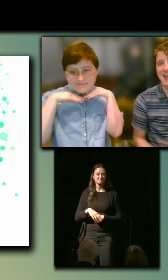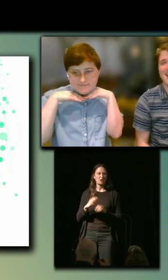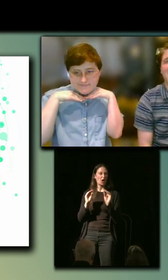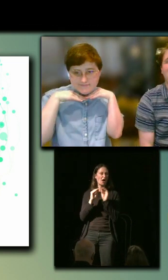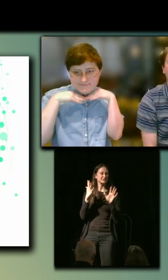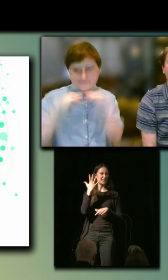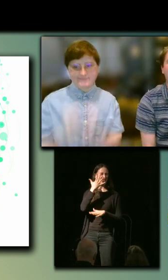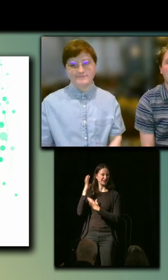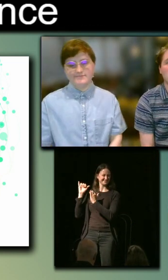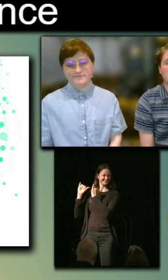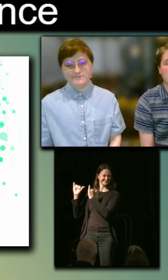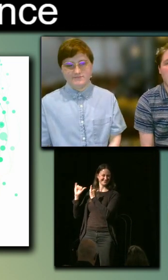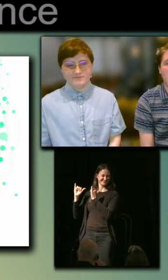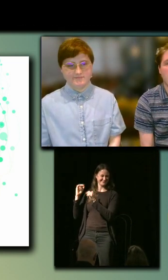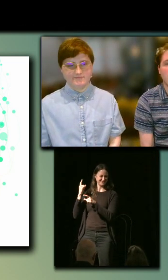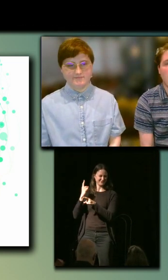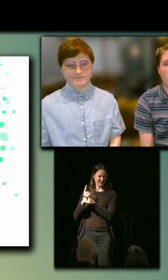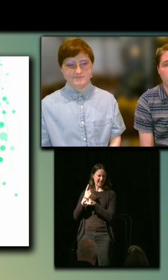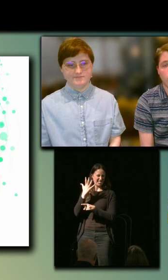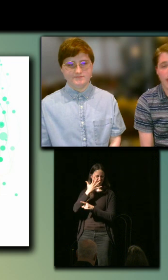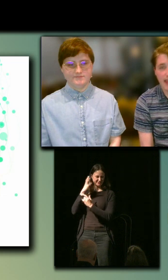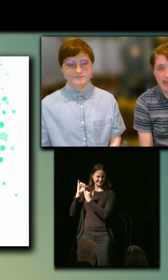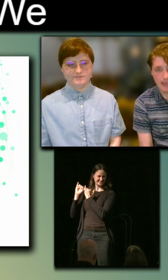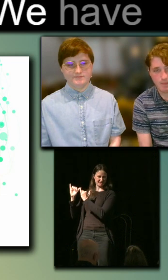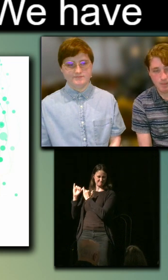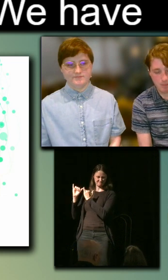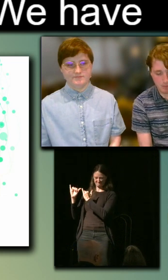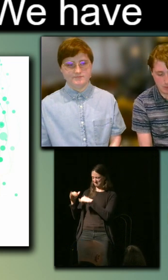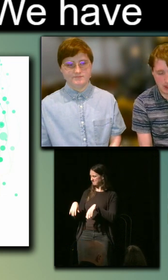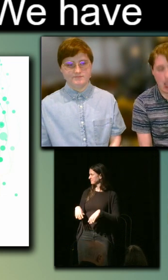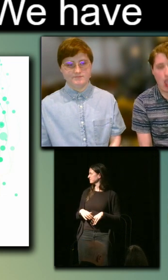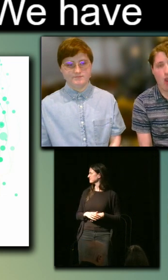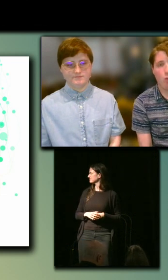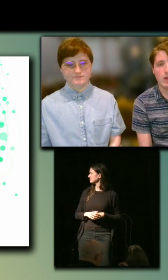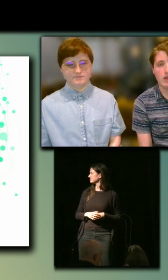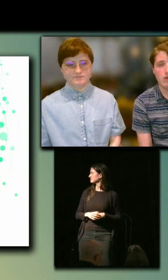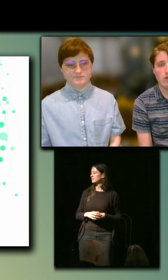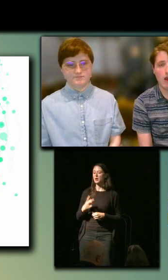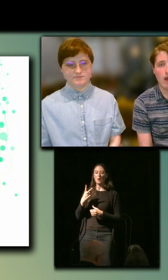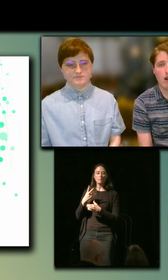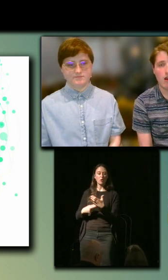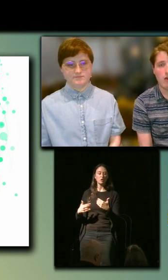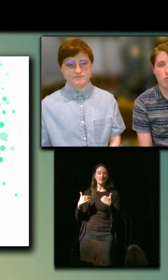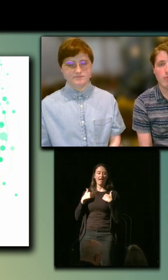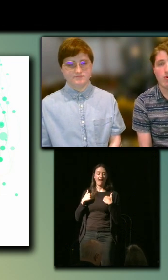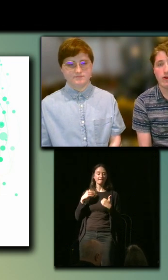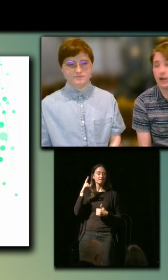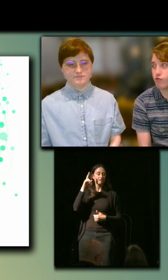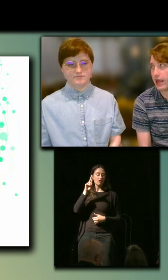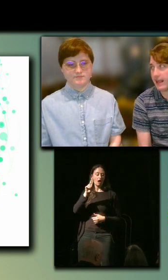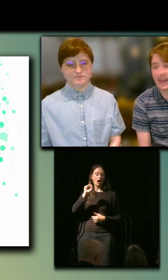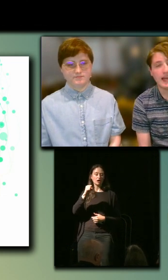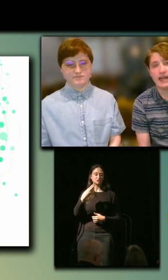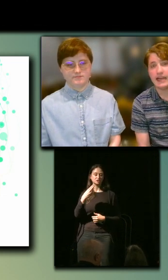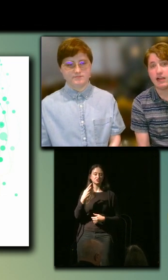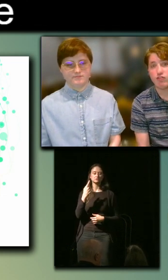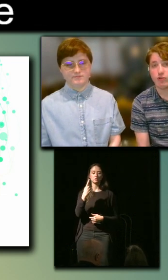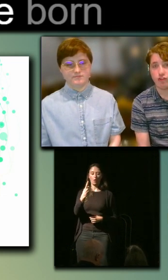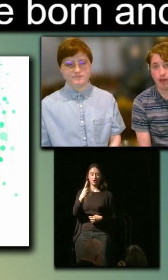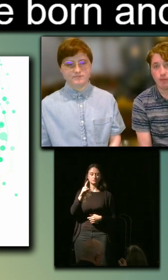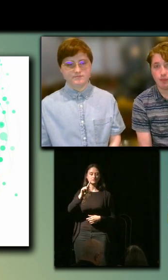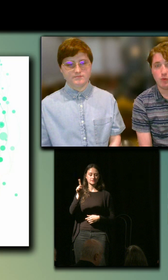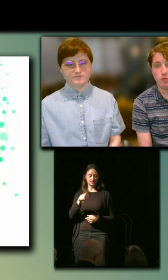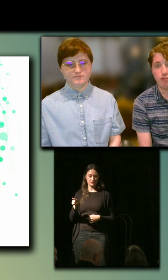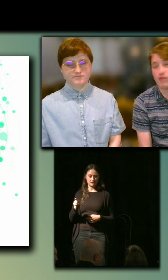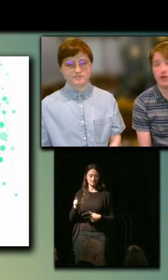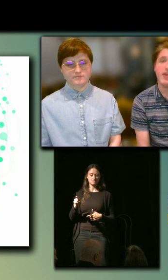us? And we have Ush1C. We were born and raised in Atlanta,